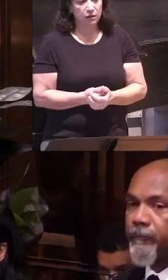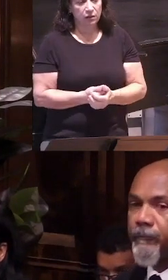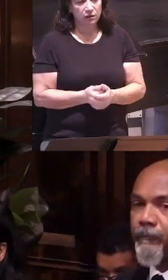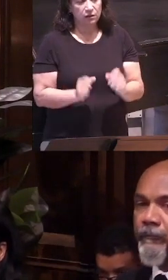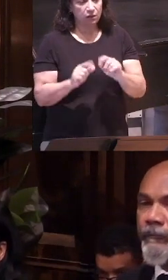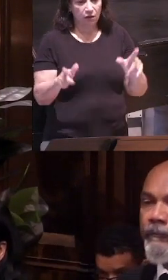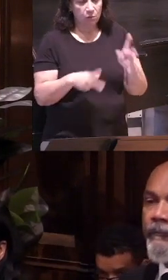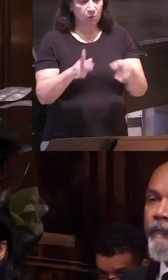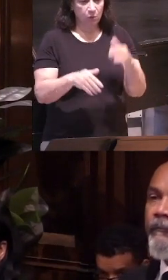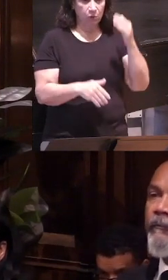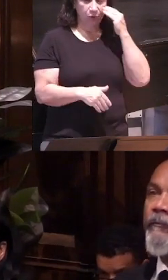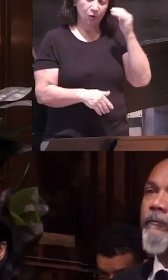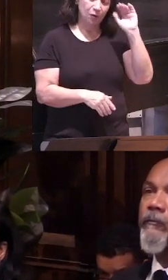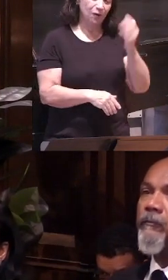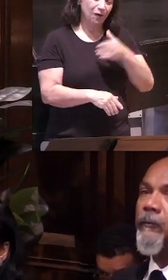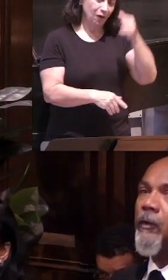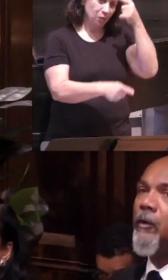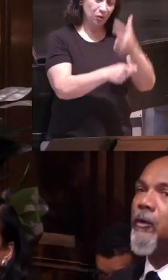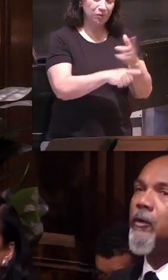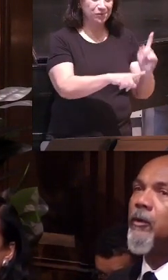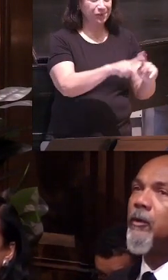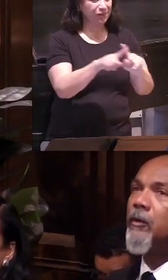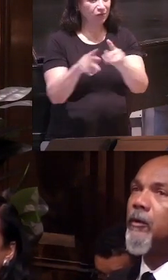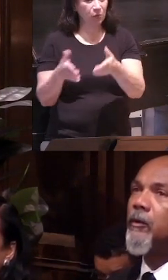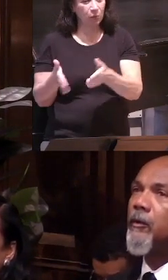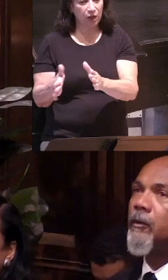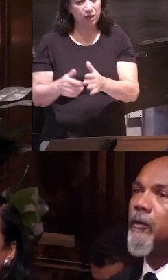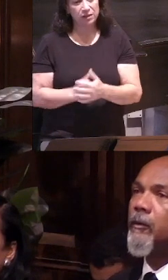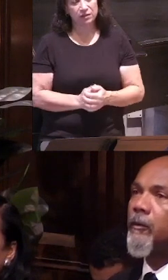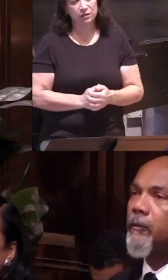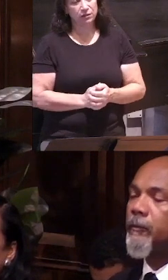Everyone here knows our brother differently.